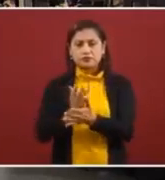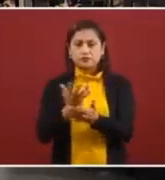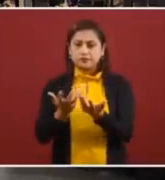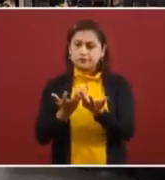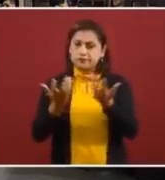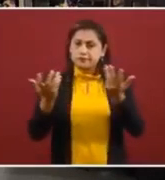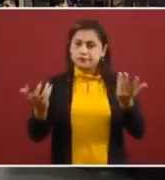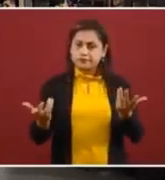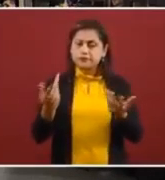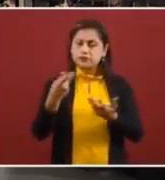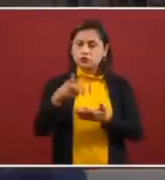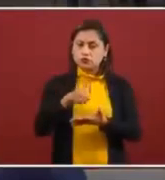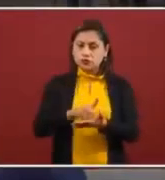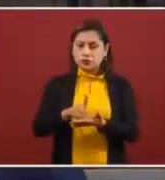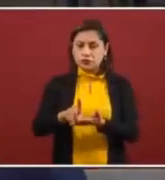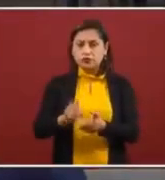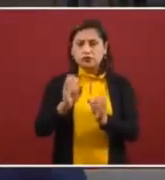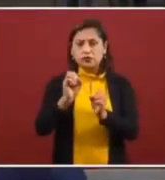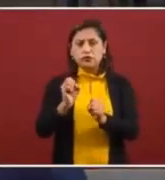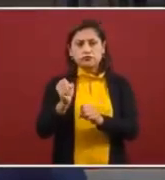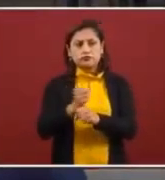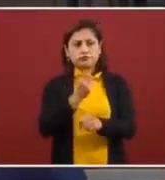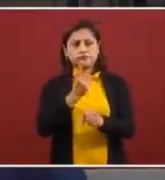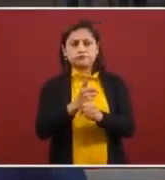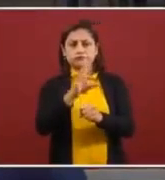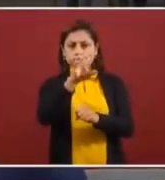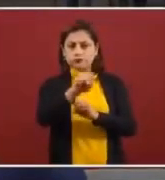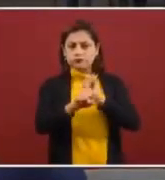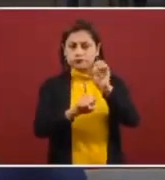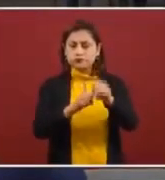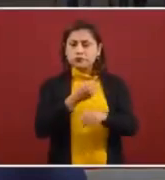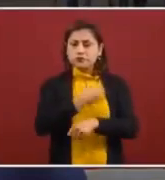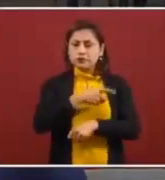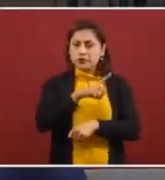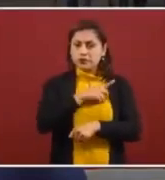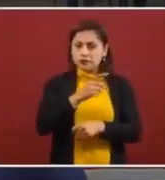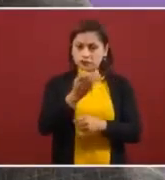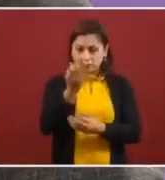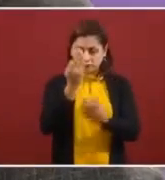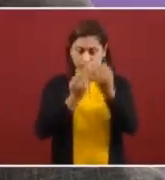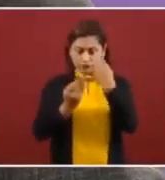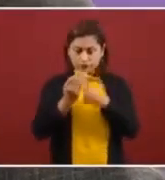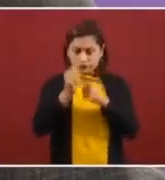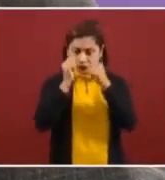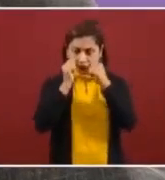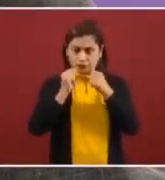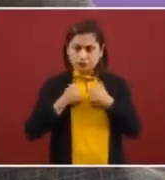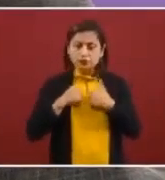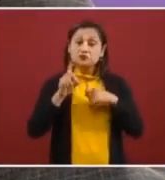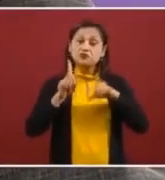segmented. The people are divided with their health.